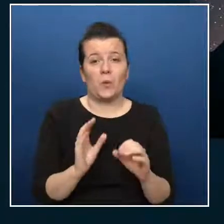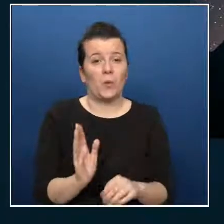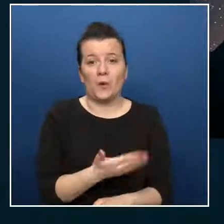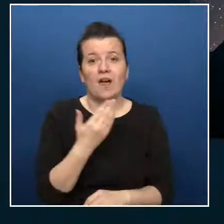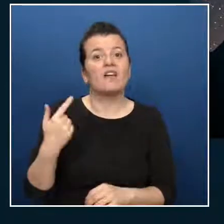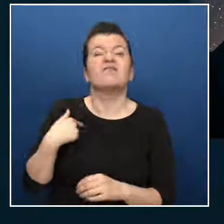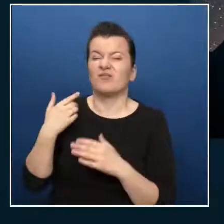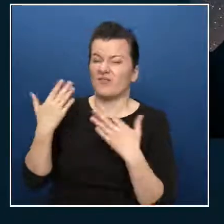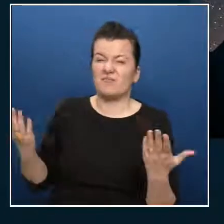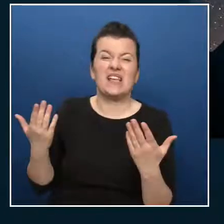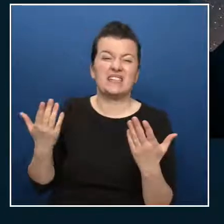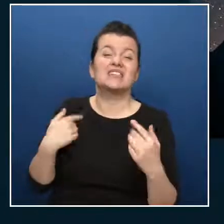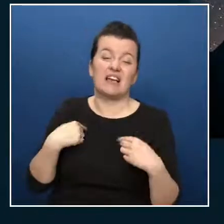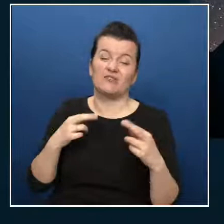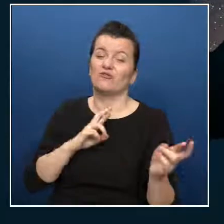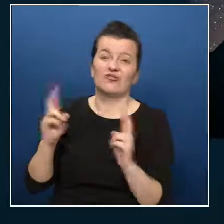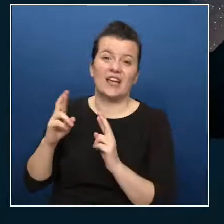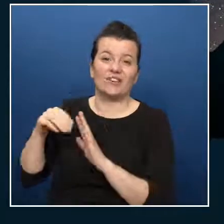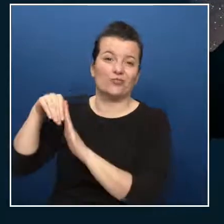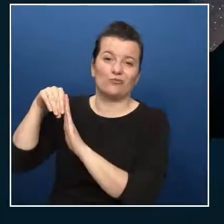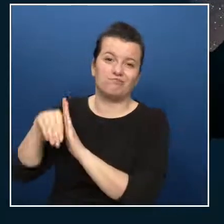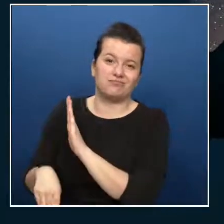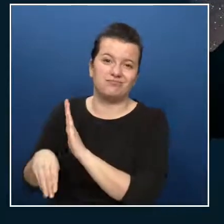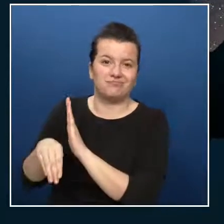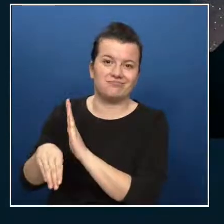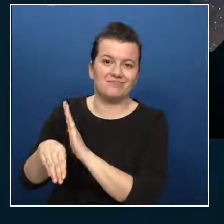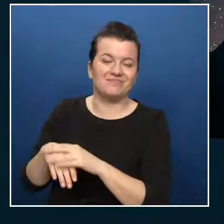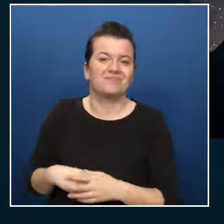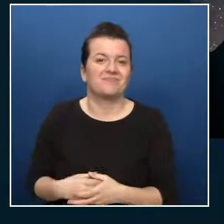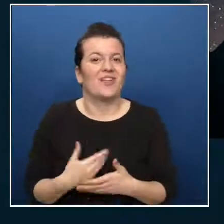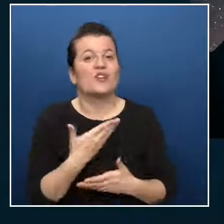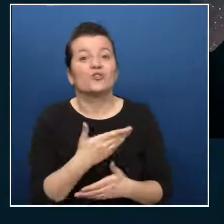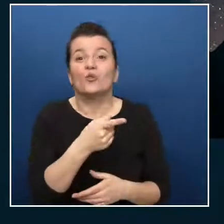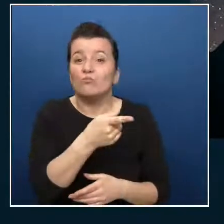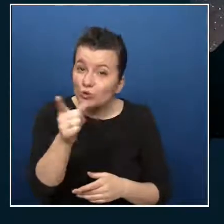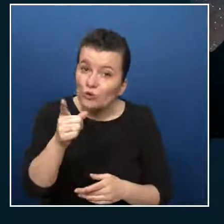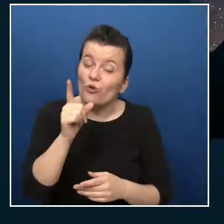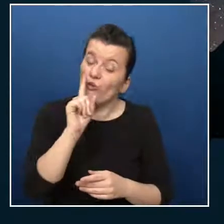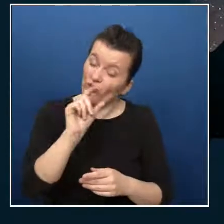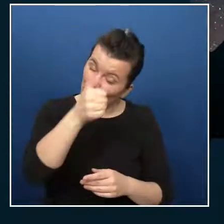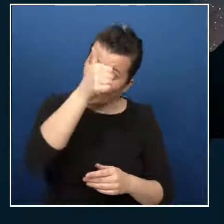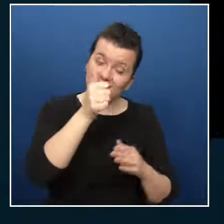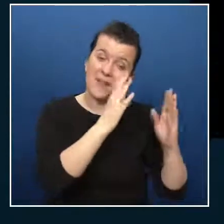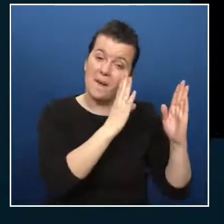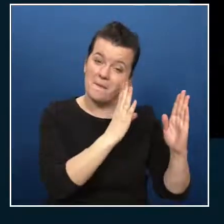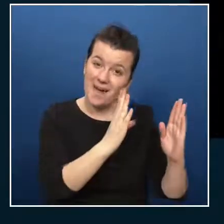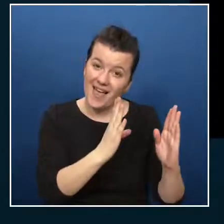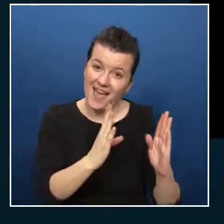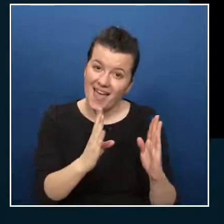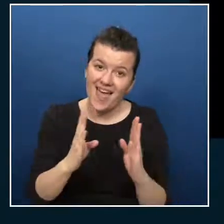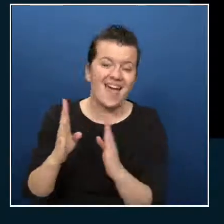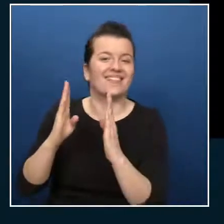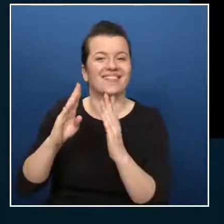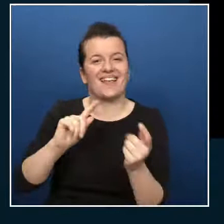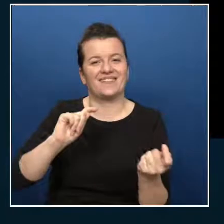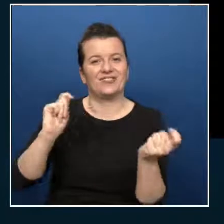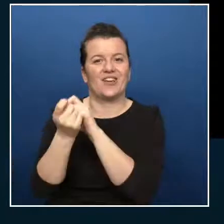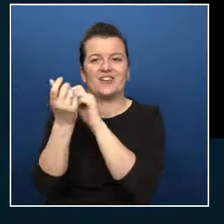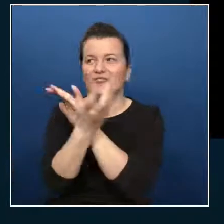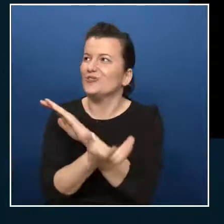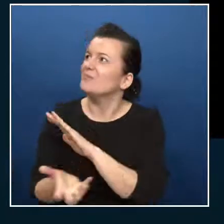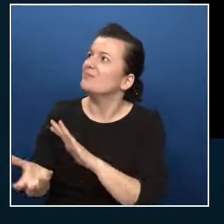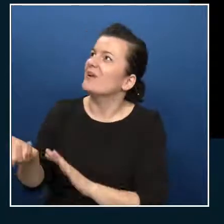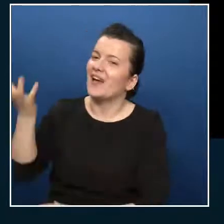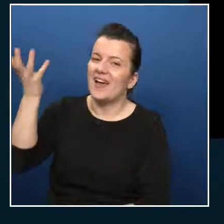that when you do some planning for the cloud migration. And be